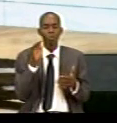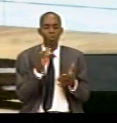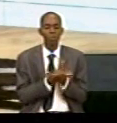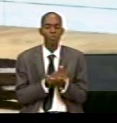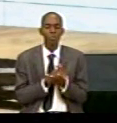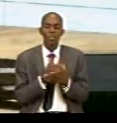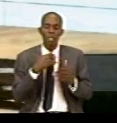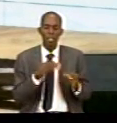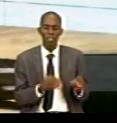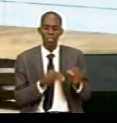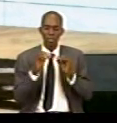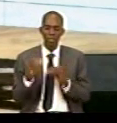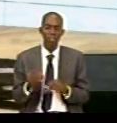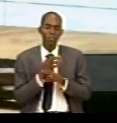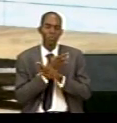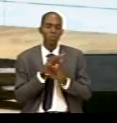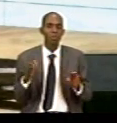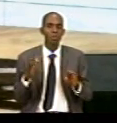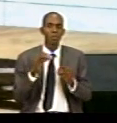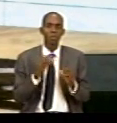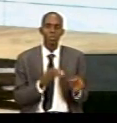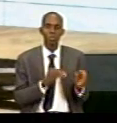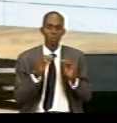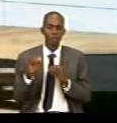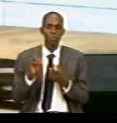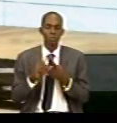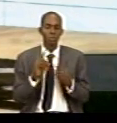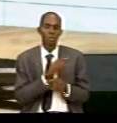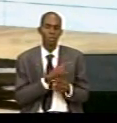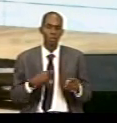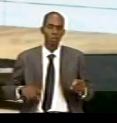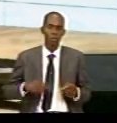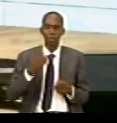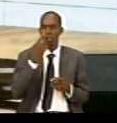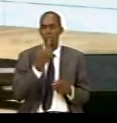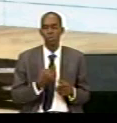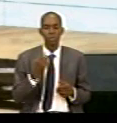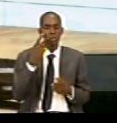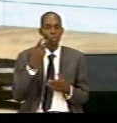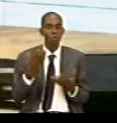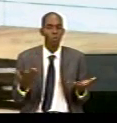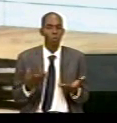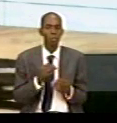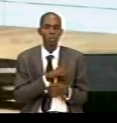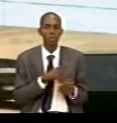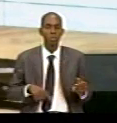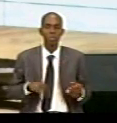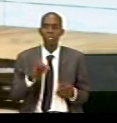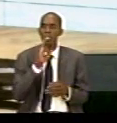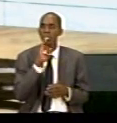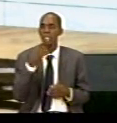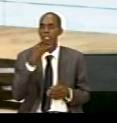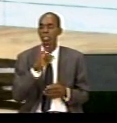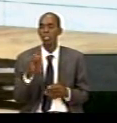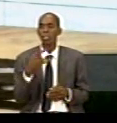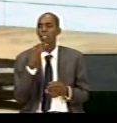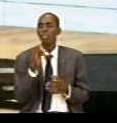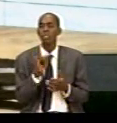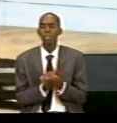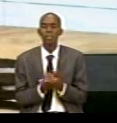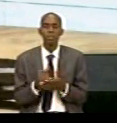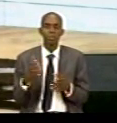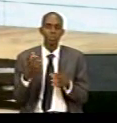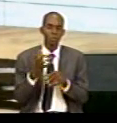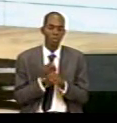set apart unto the Lord. And look at what the Lord is saying, is to receive and take the church